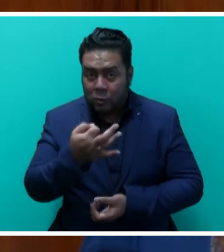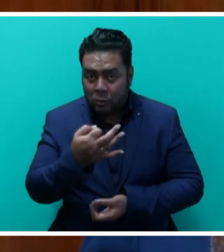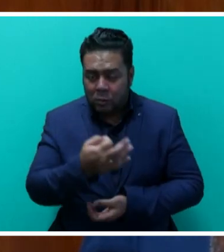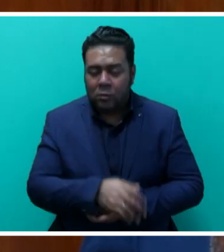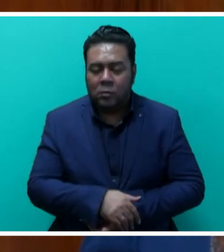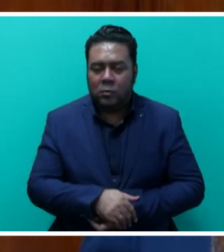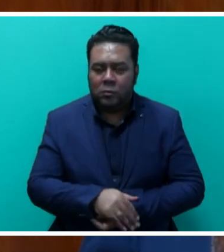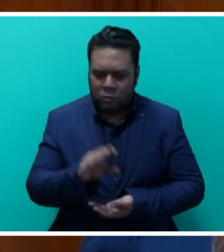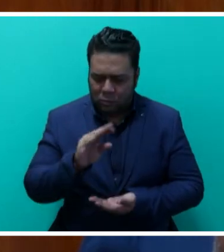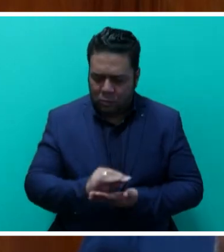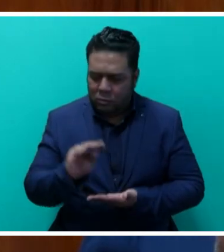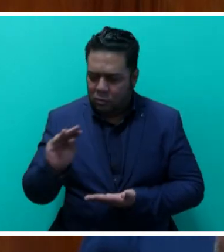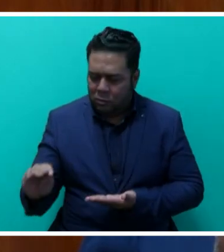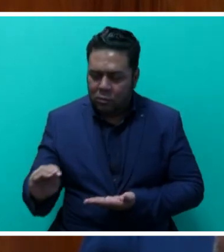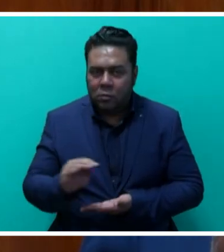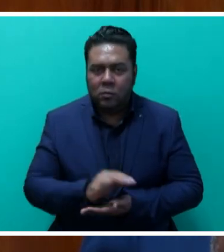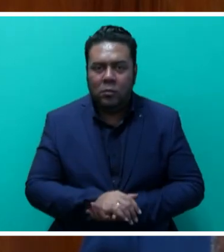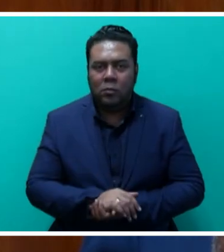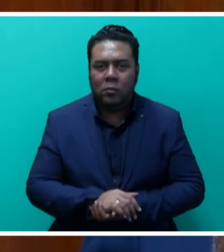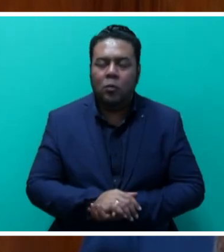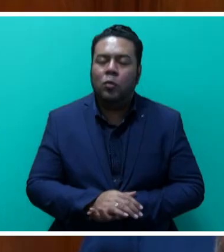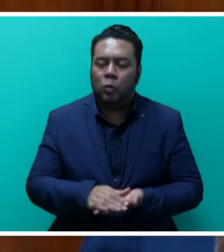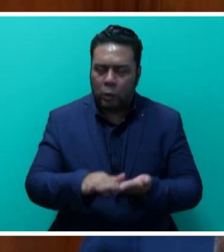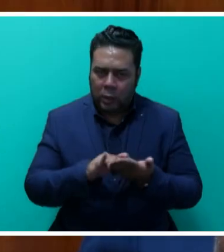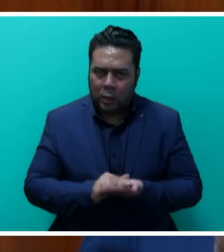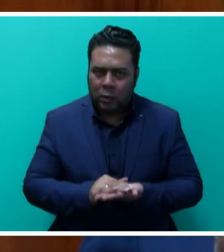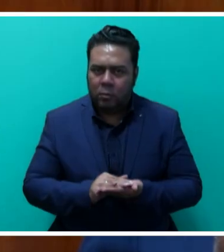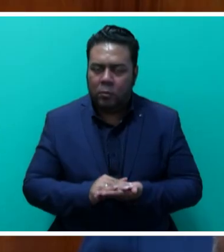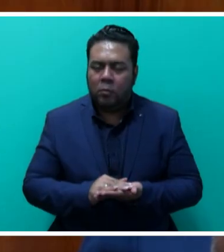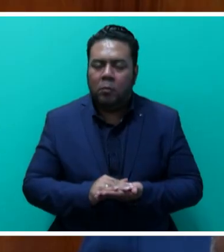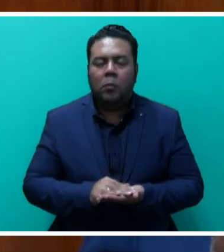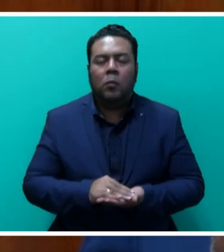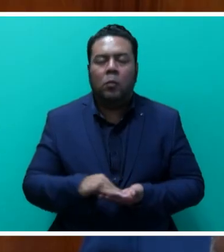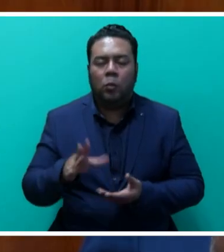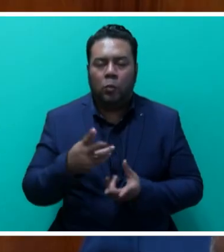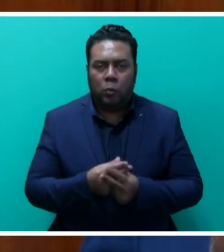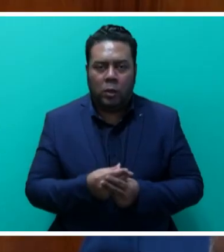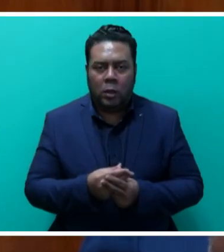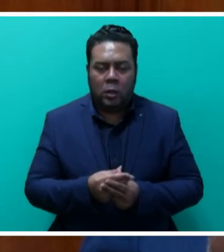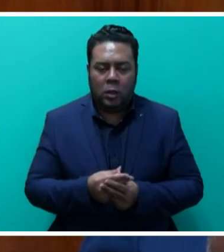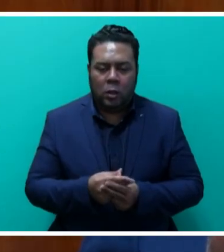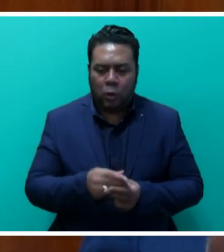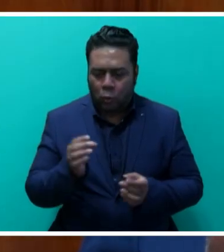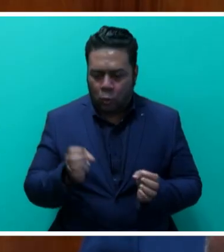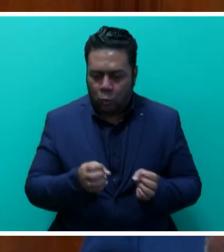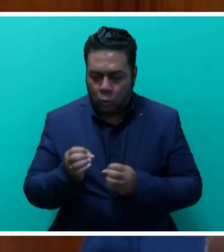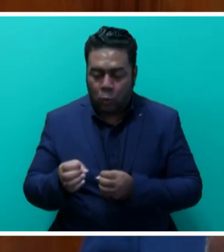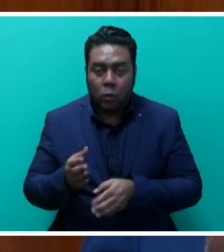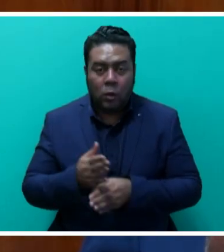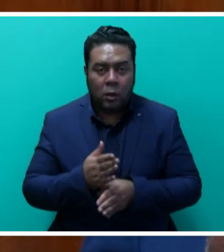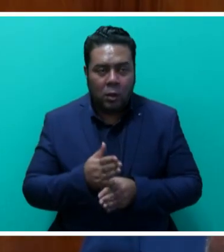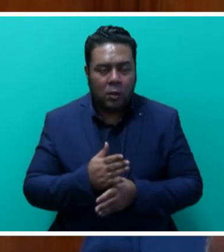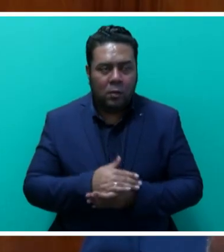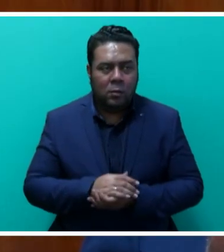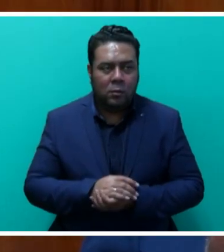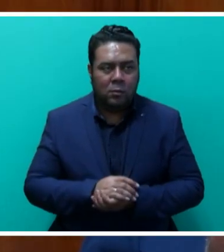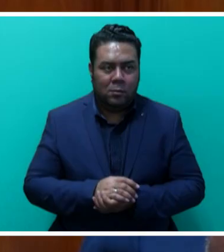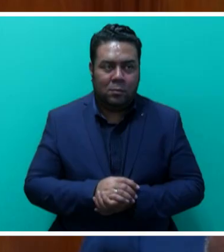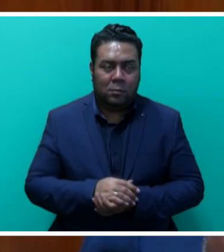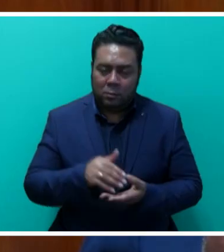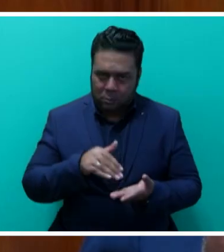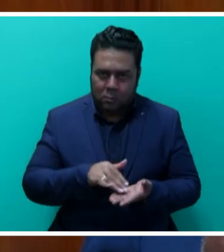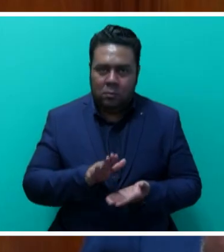for grants to help with operations and capital purchases from the government. This request was approved